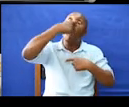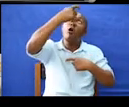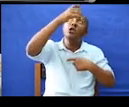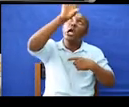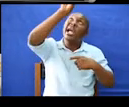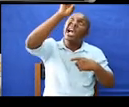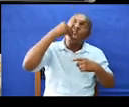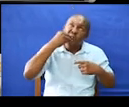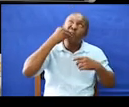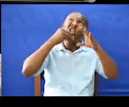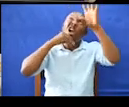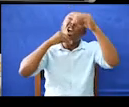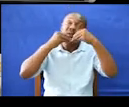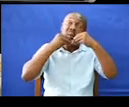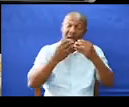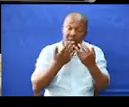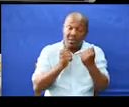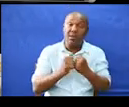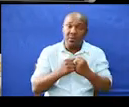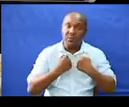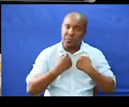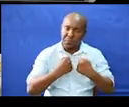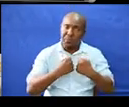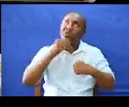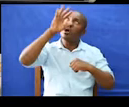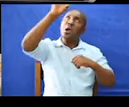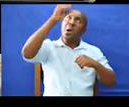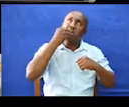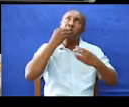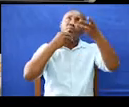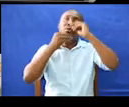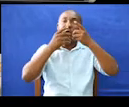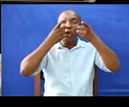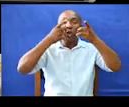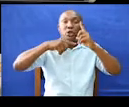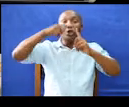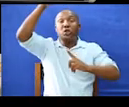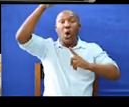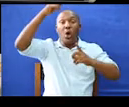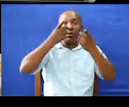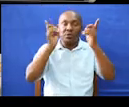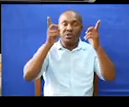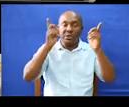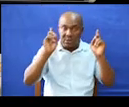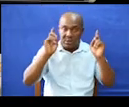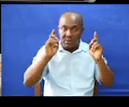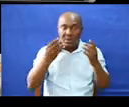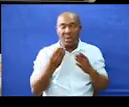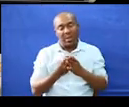long-necked giraffe were able to feed on tall trees. At the same time, they were able to feed